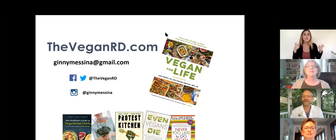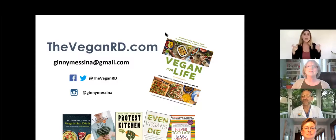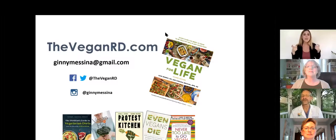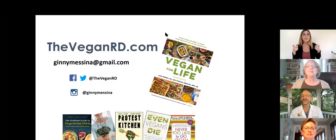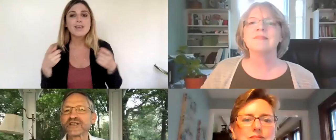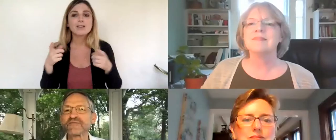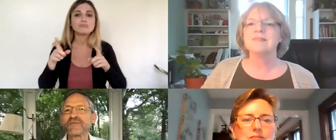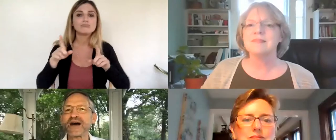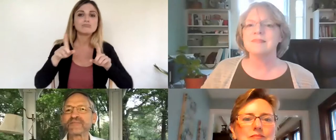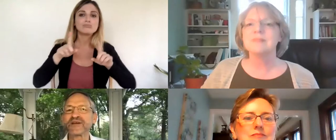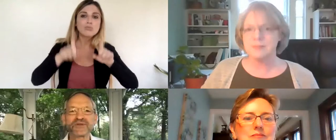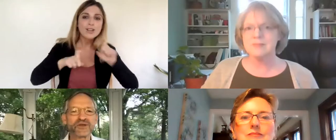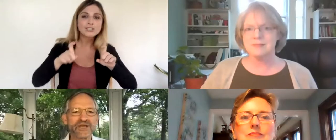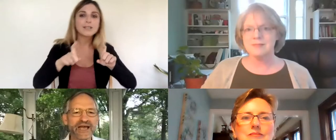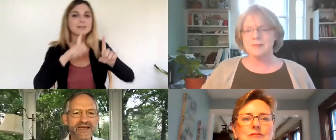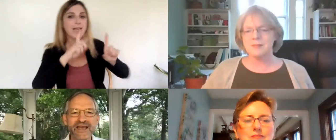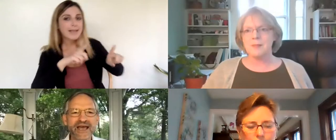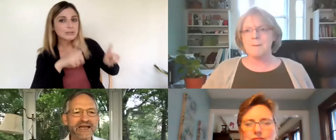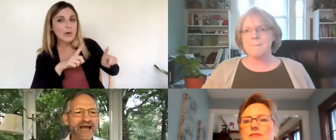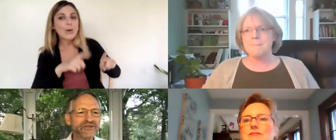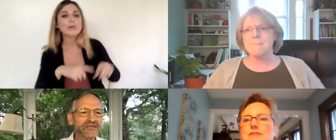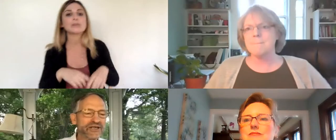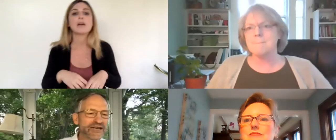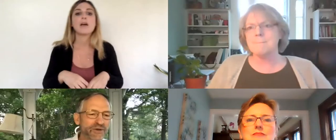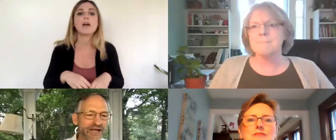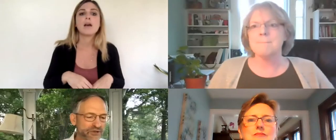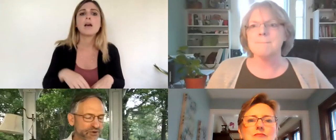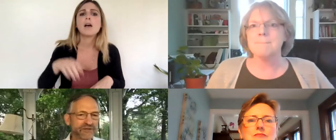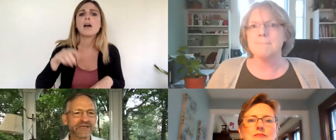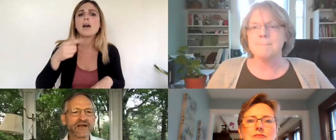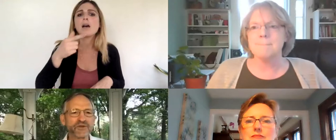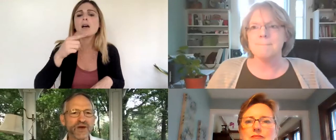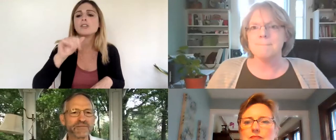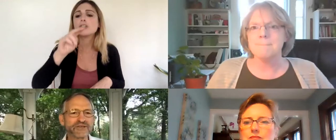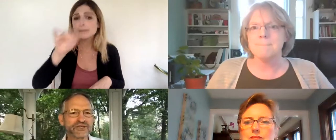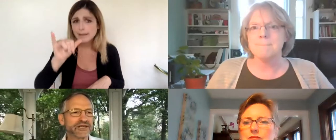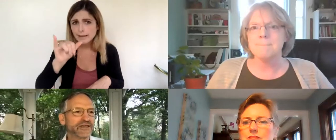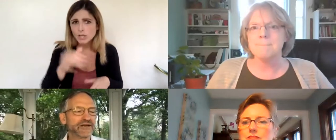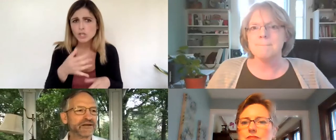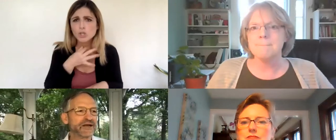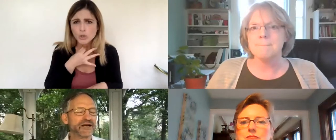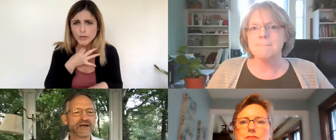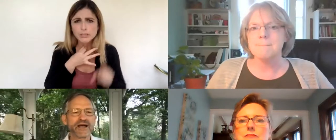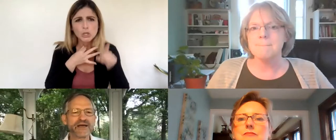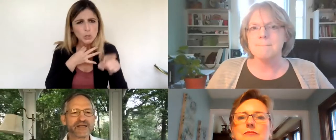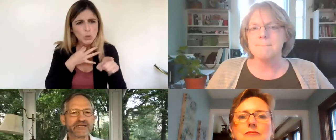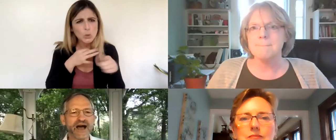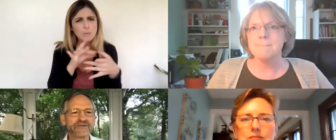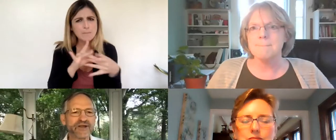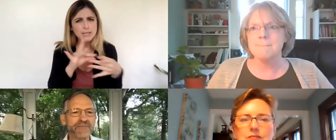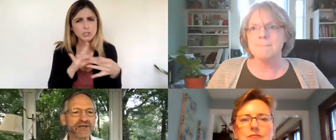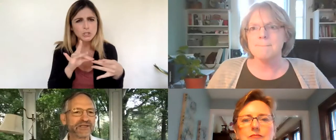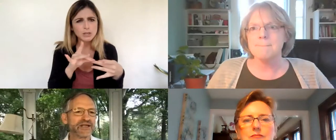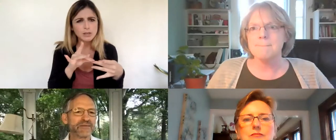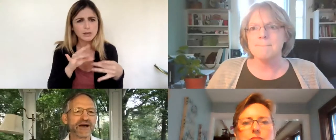sifting through the questions that have popped up in the Q&A. And actually, Jenny, I just wanted to ask you a question myself. You had mentioned in the, I think it's the